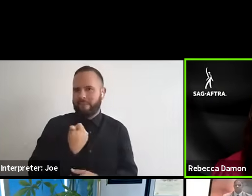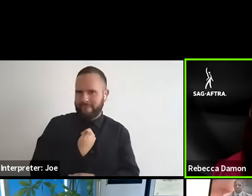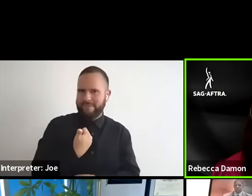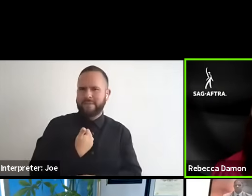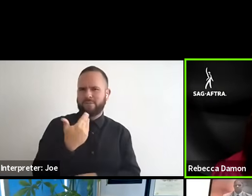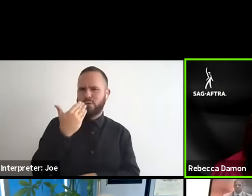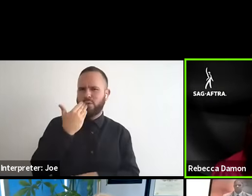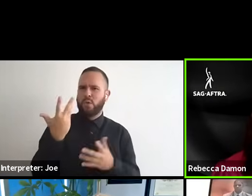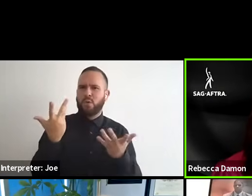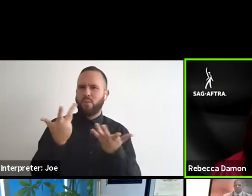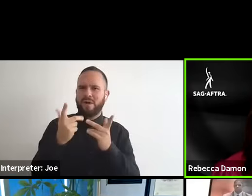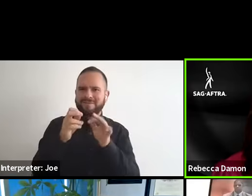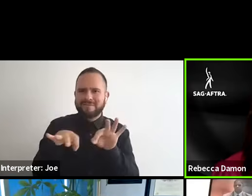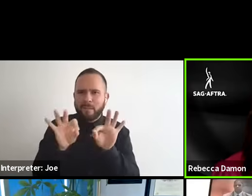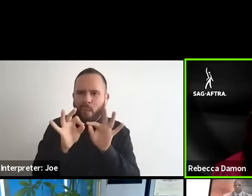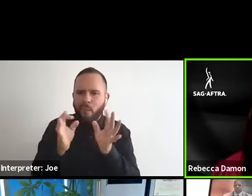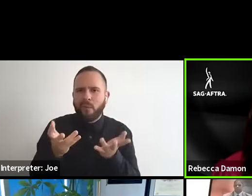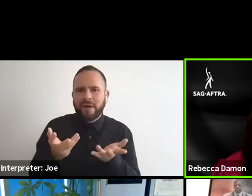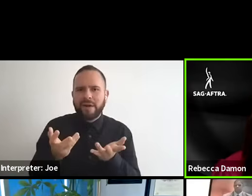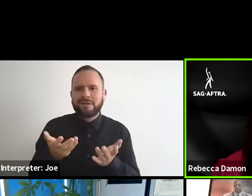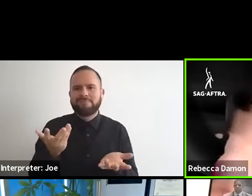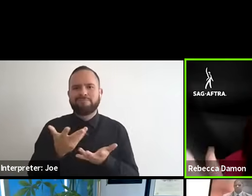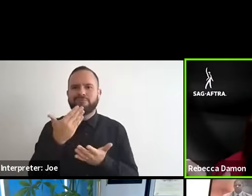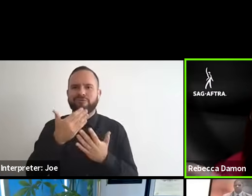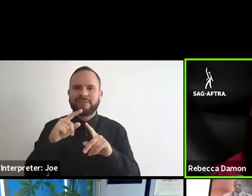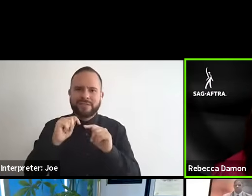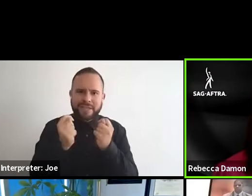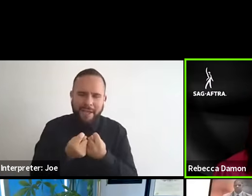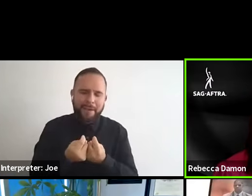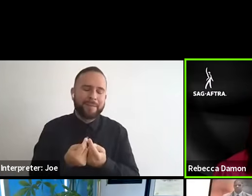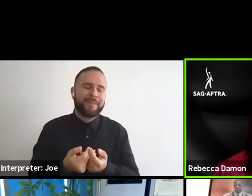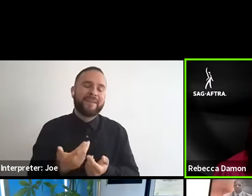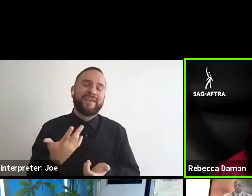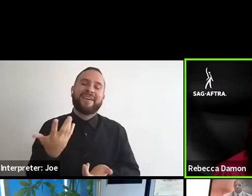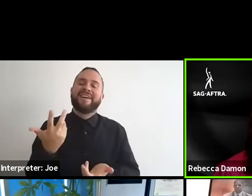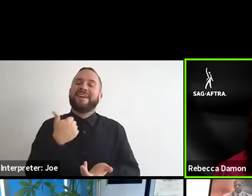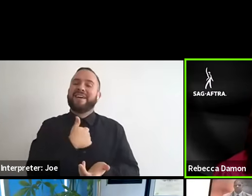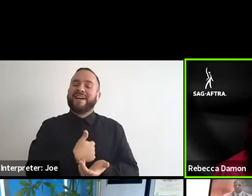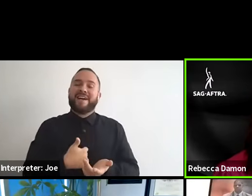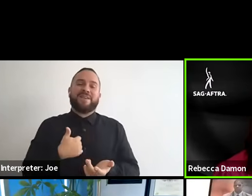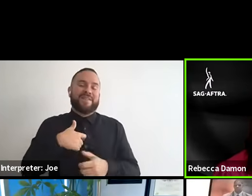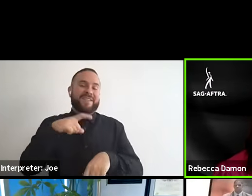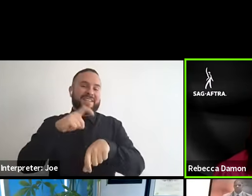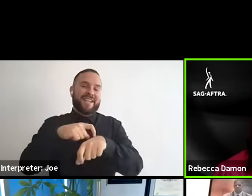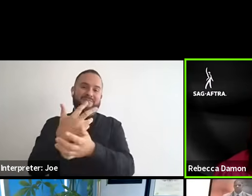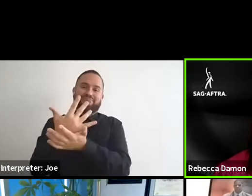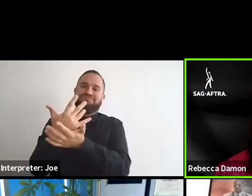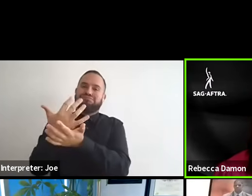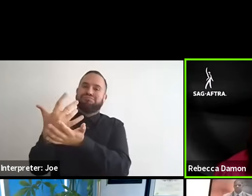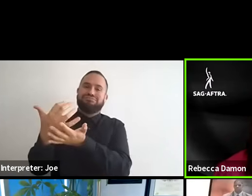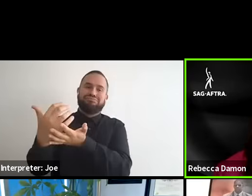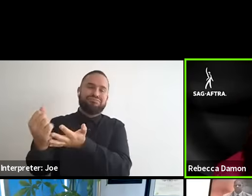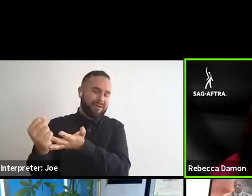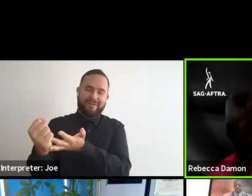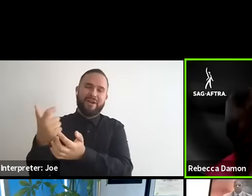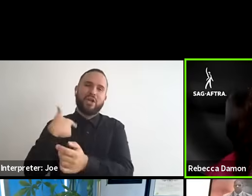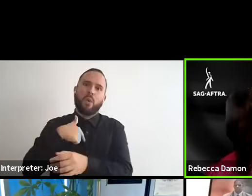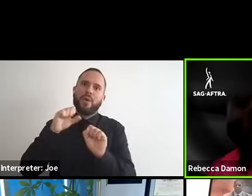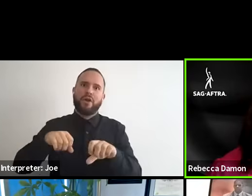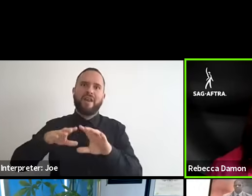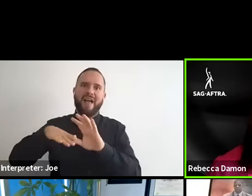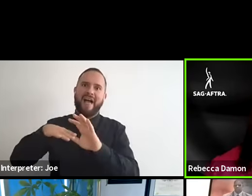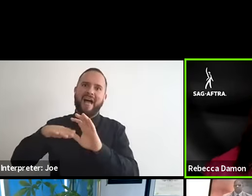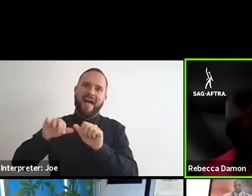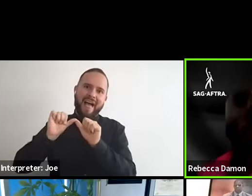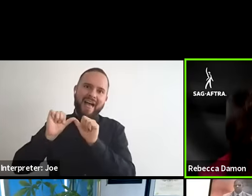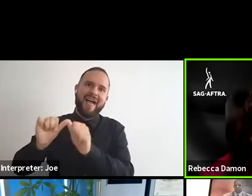are out of time, which is we could have talked a lot longer because you guys have so much great information. And I want to just thank you all for being